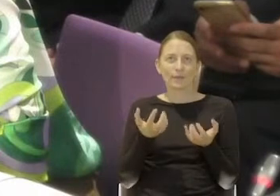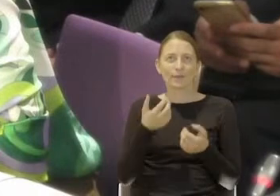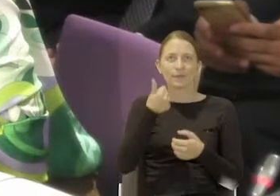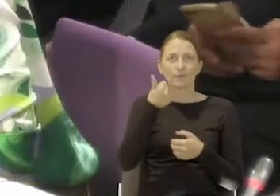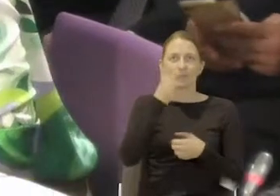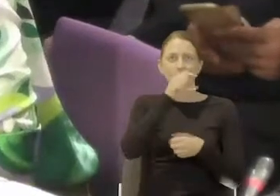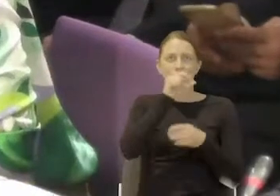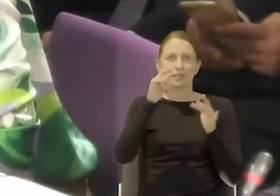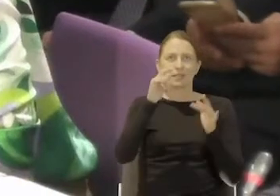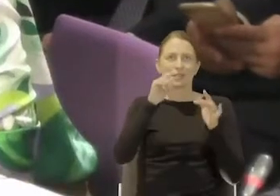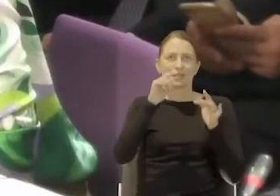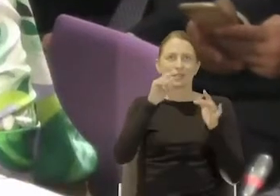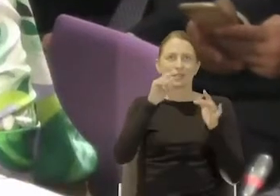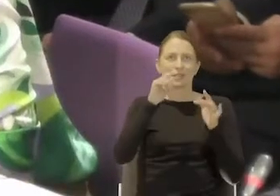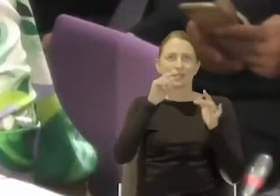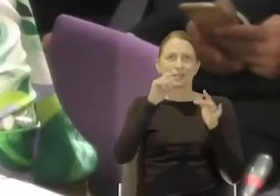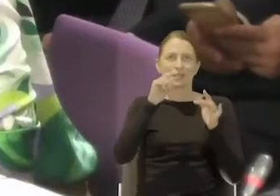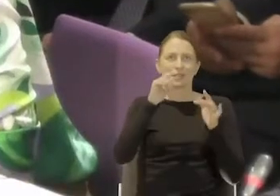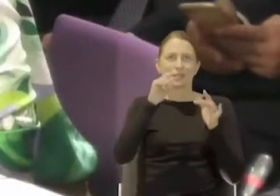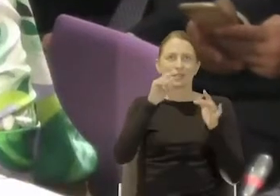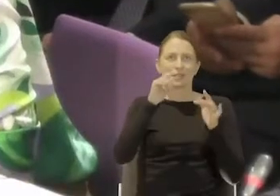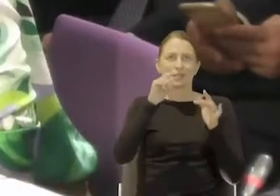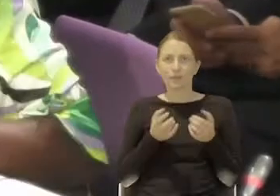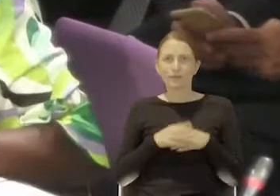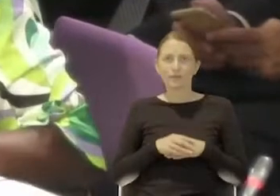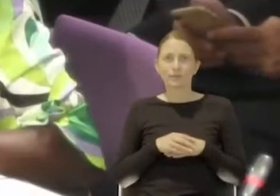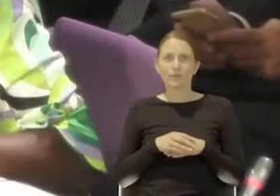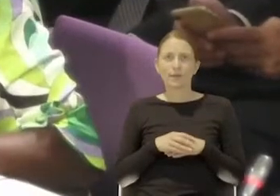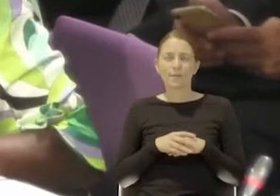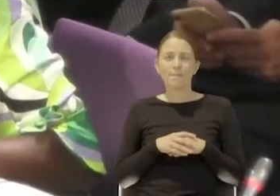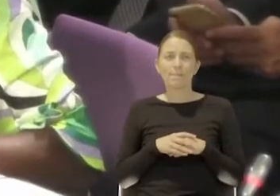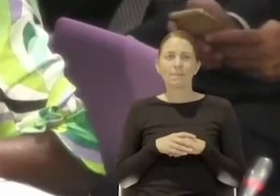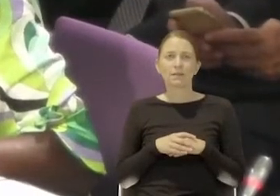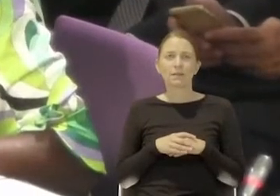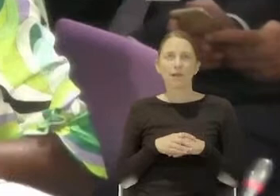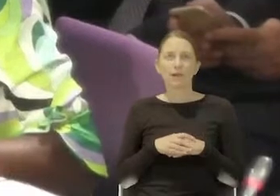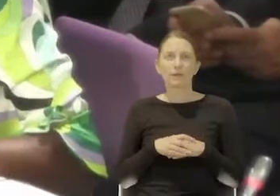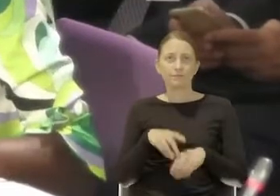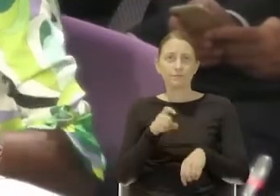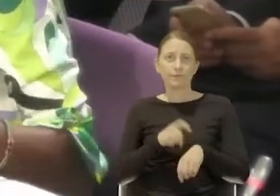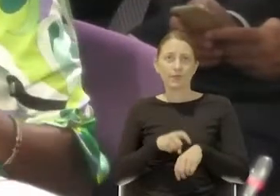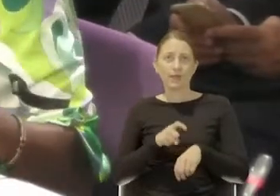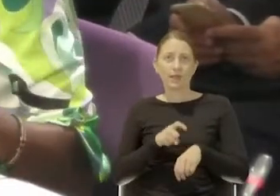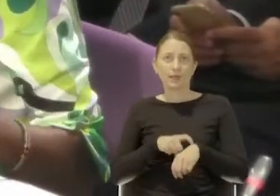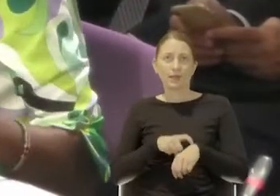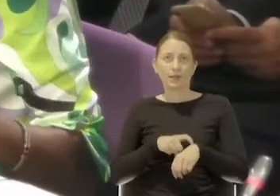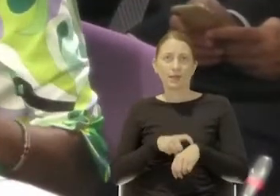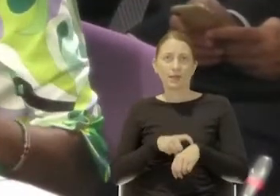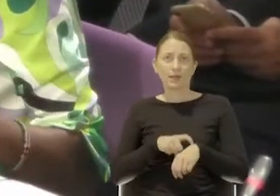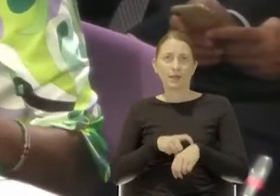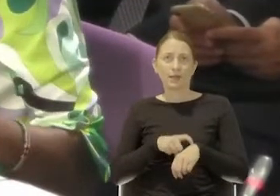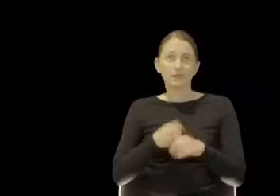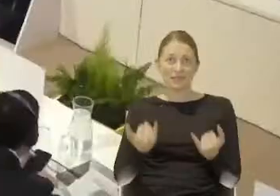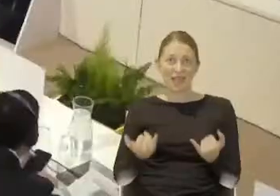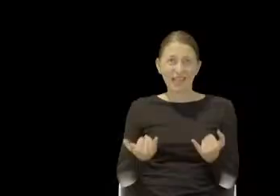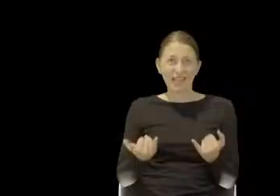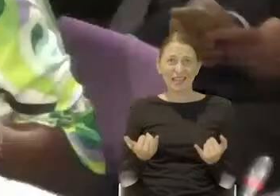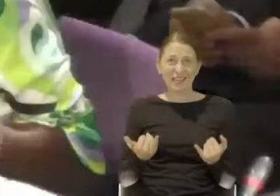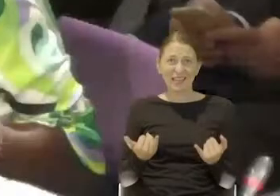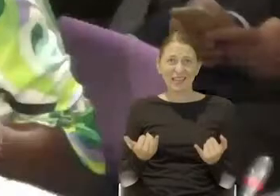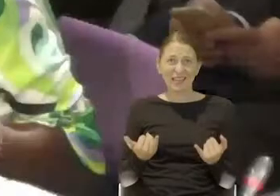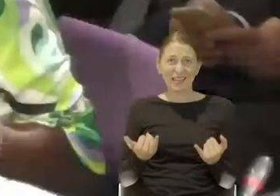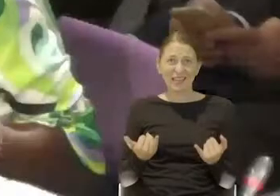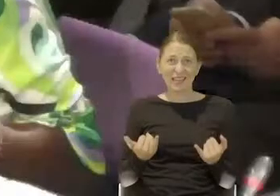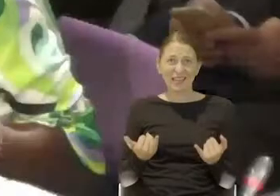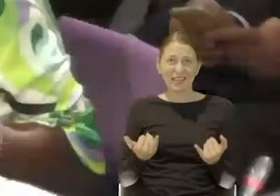this words, time for action is now, is perfect motto for our partnership. Thank you very much. Thank